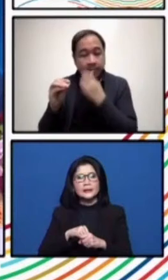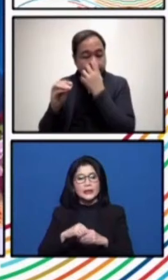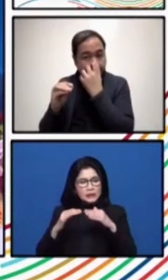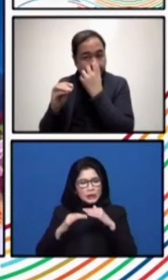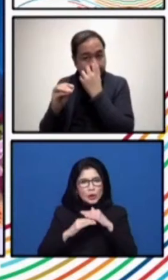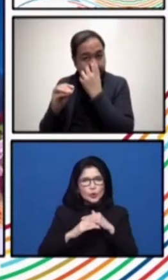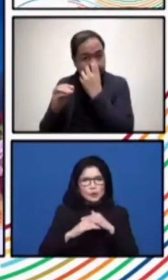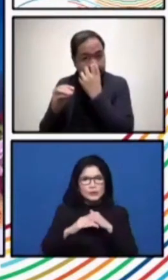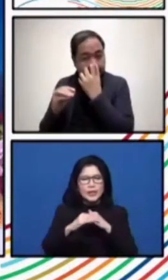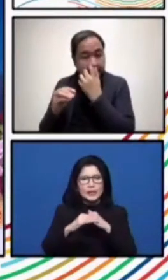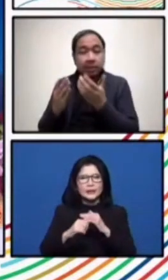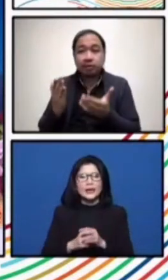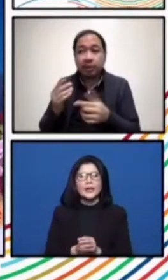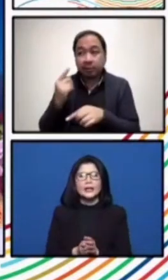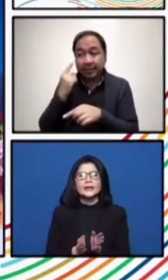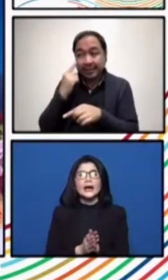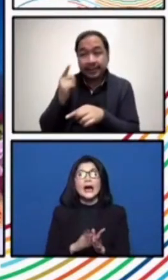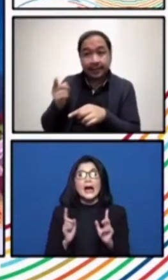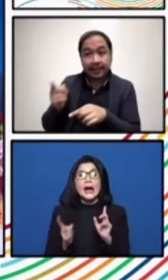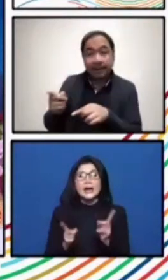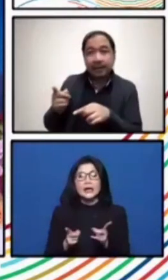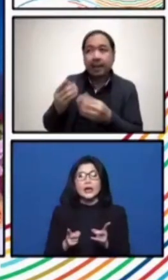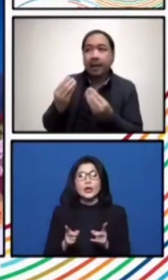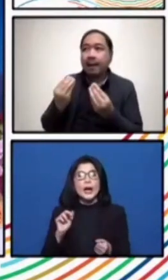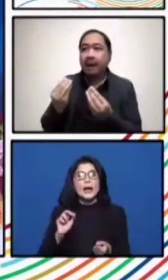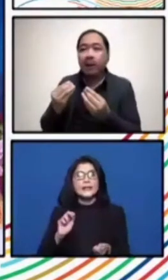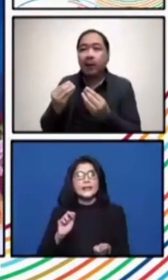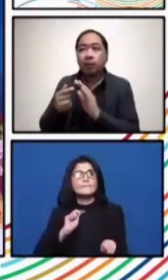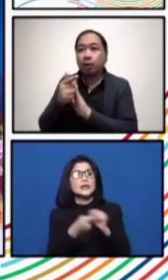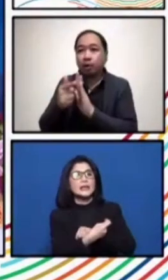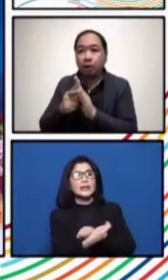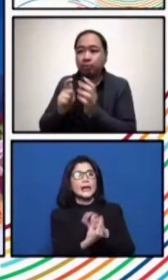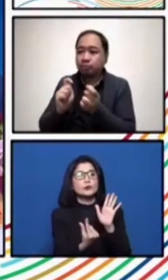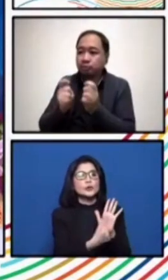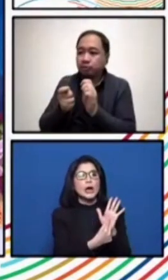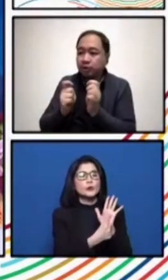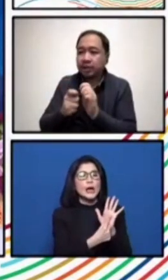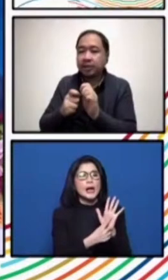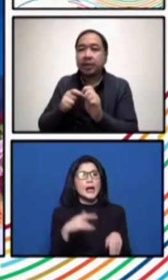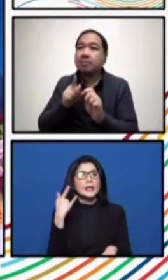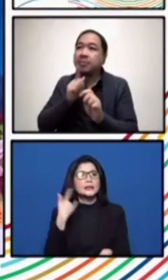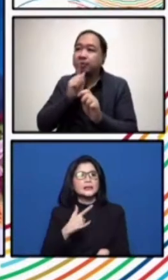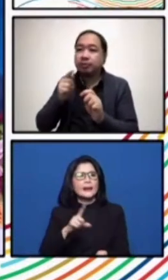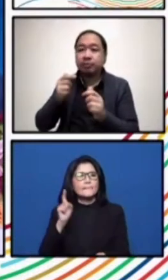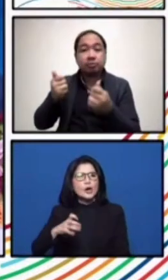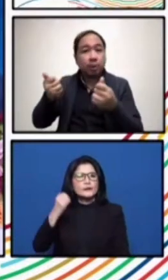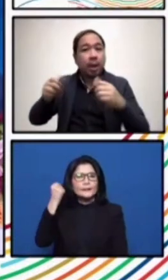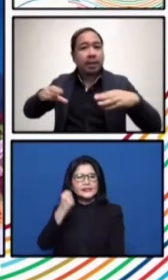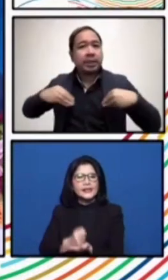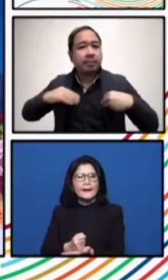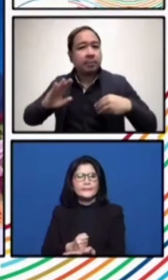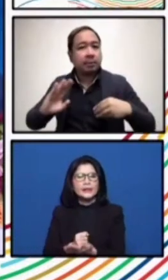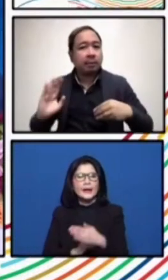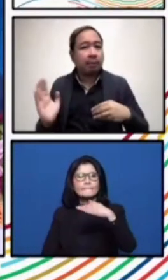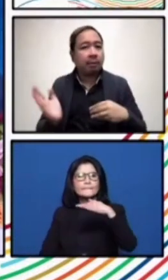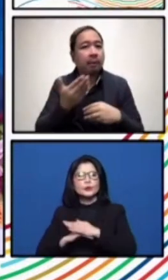by laws that guarantee the enjoyment of the rights guaranteed it also consist of removing laws